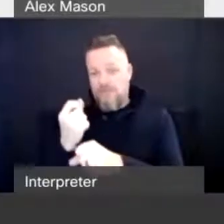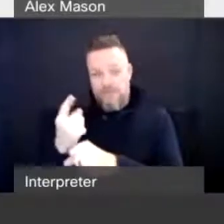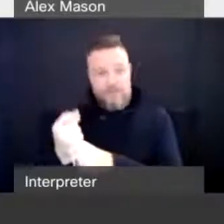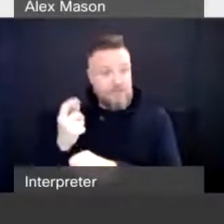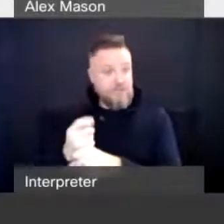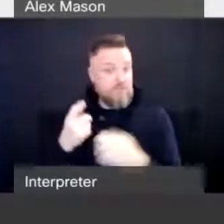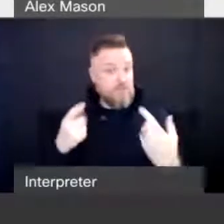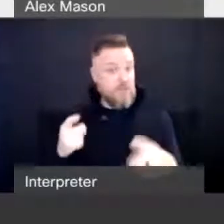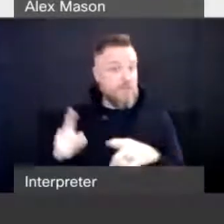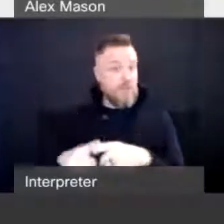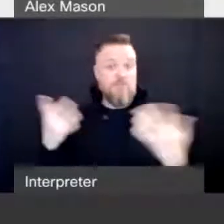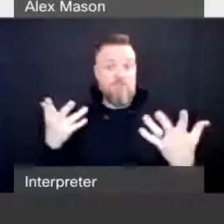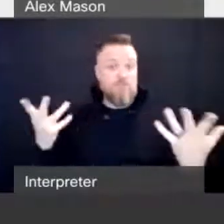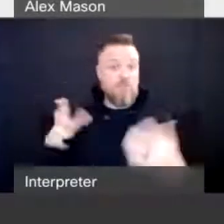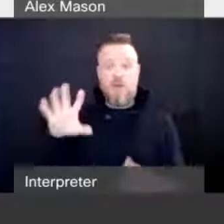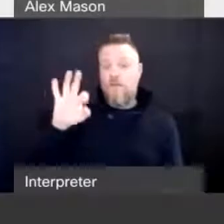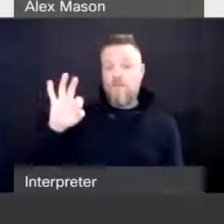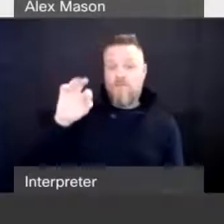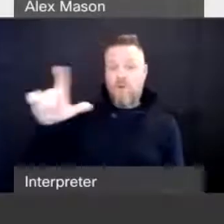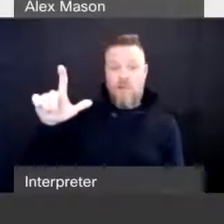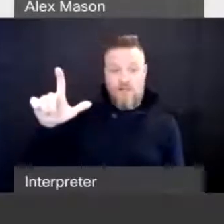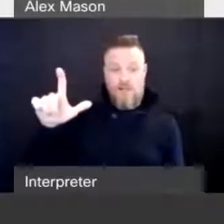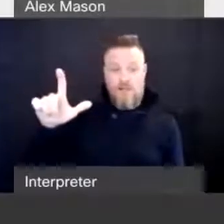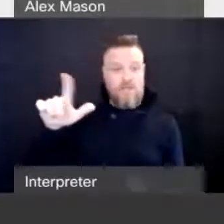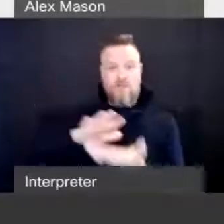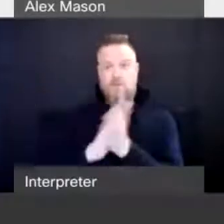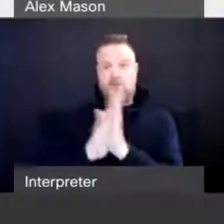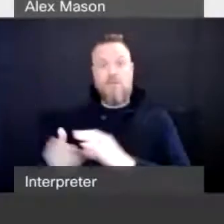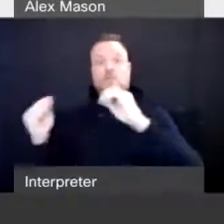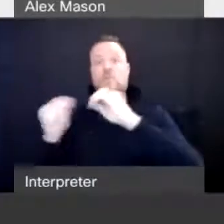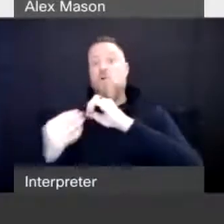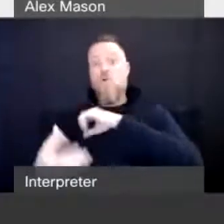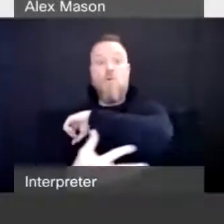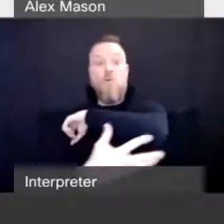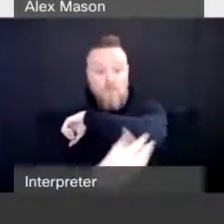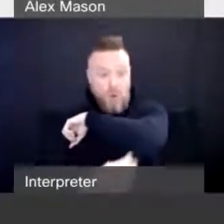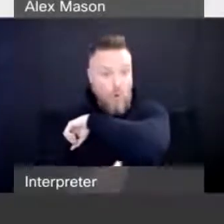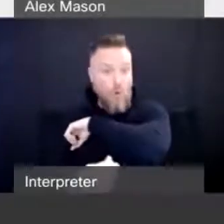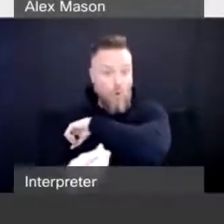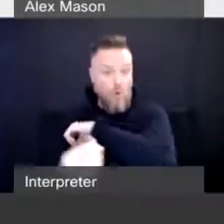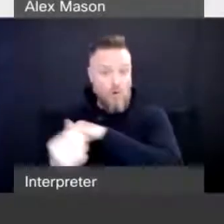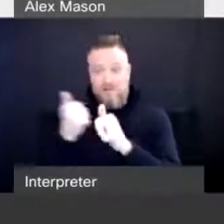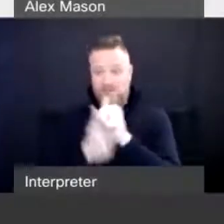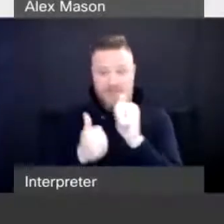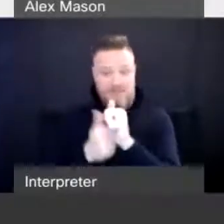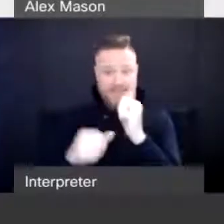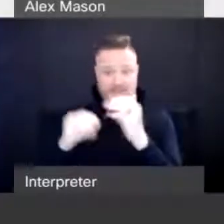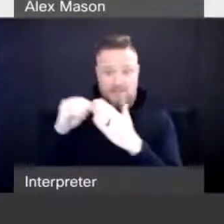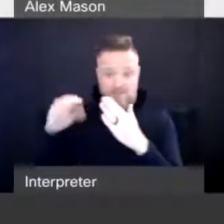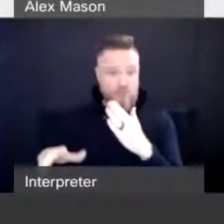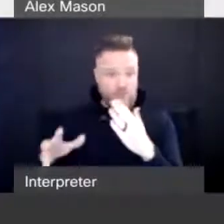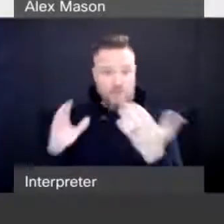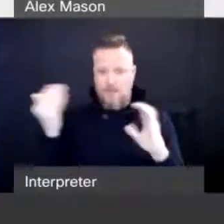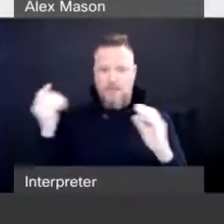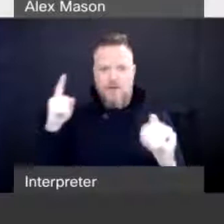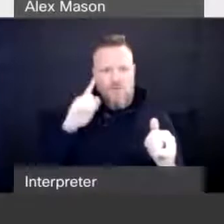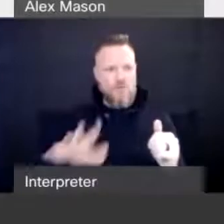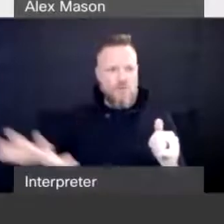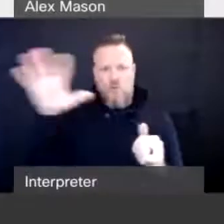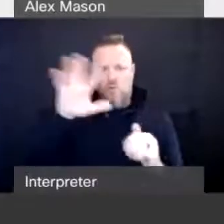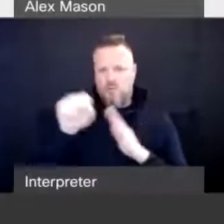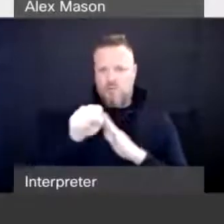is Fort Leavenworth is getting poorer on a per pupil basis compared to the rest of the state.